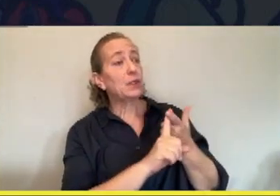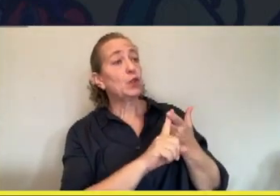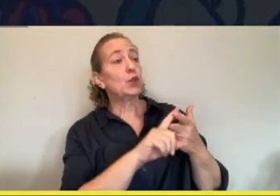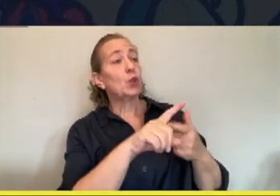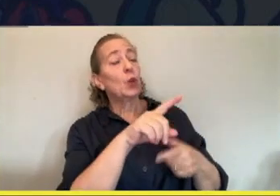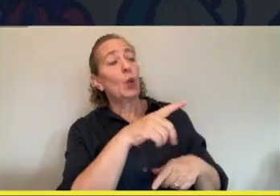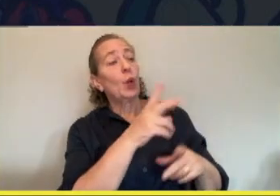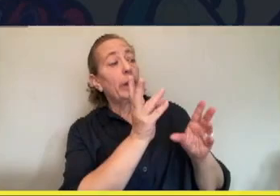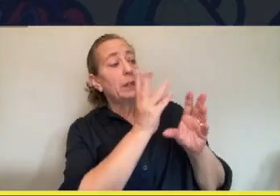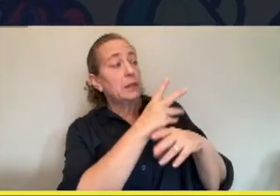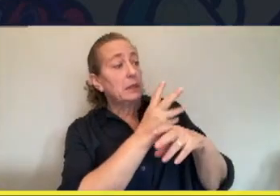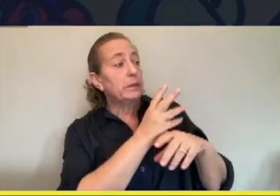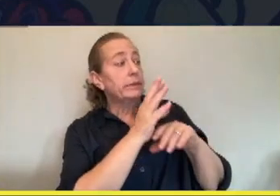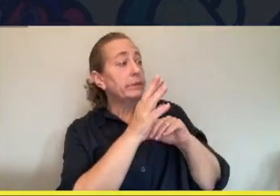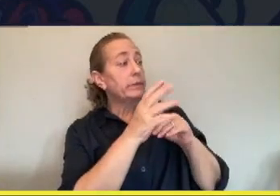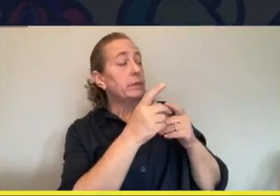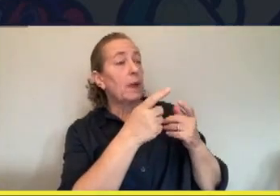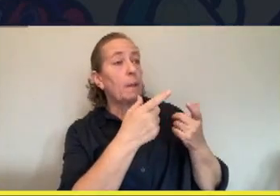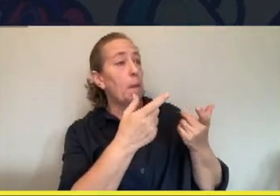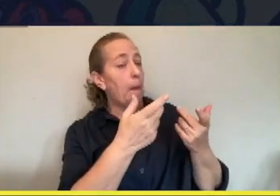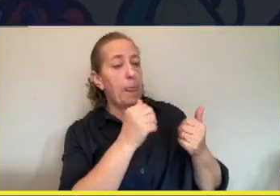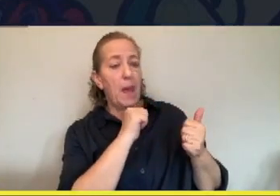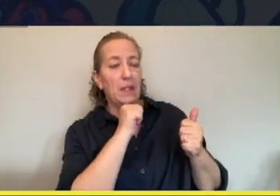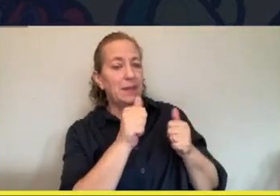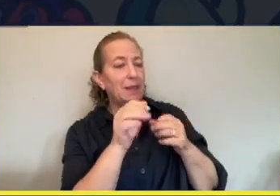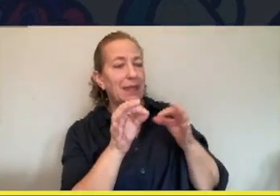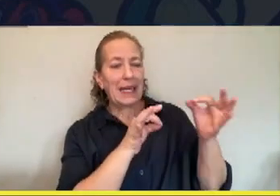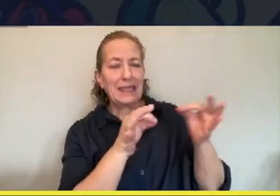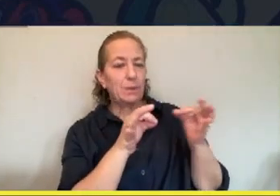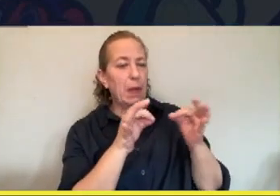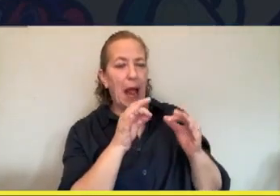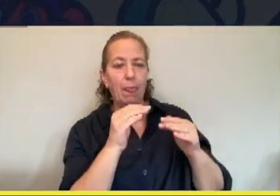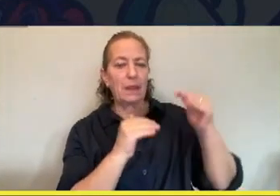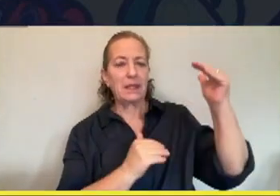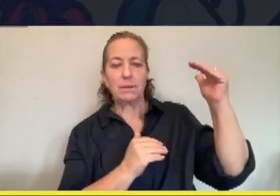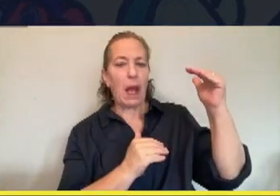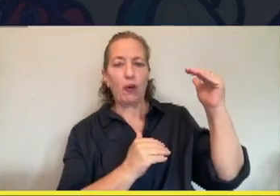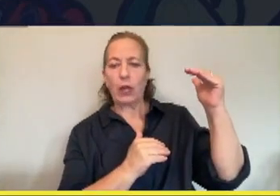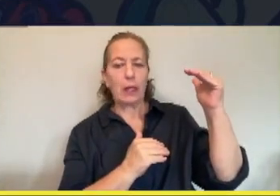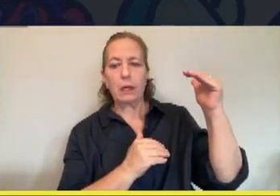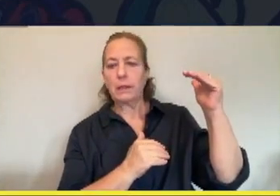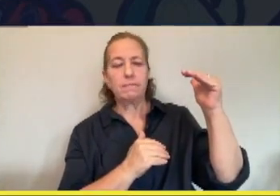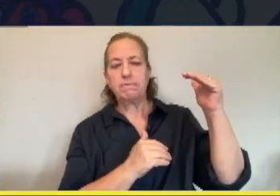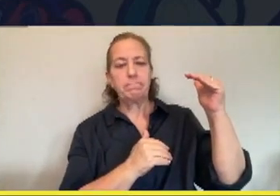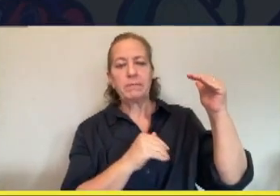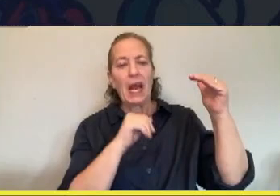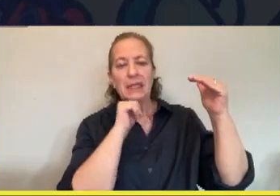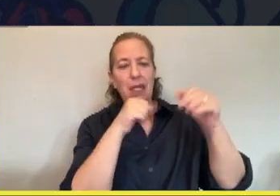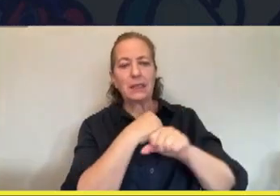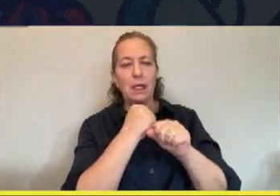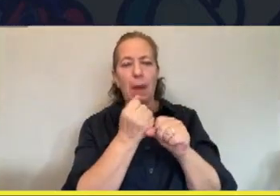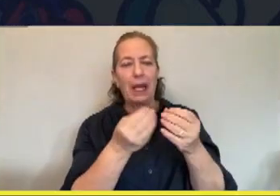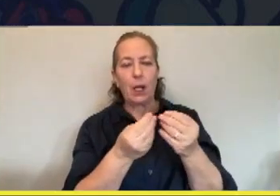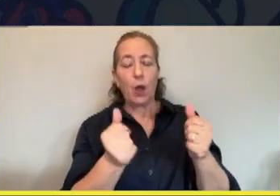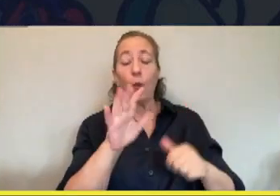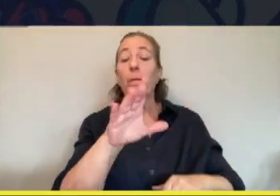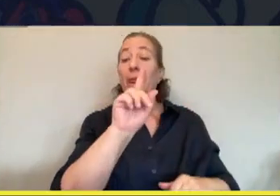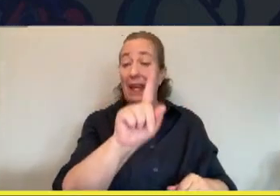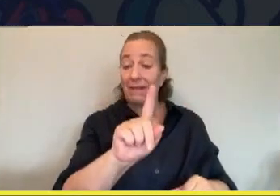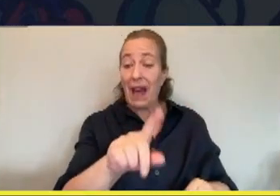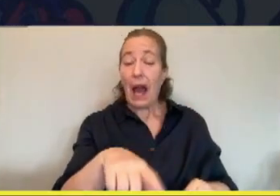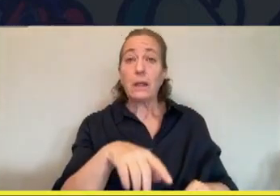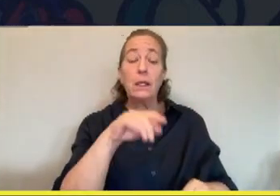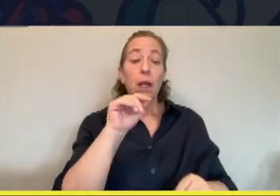appointment doesn't explain the disparity. It doesn't make them go away. And in fact, if you read our papers, people